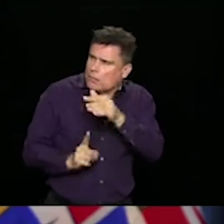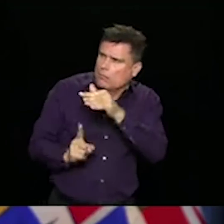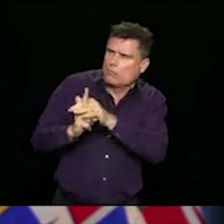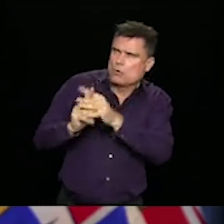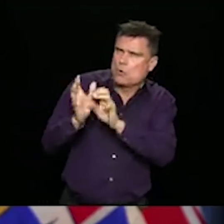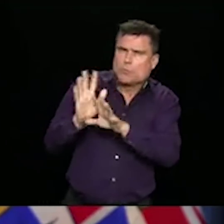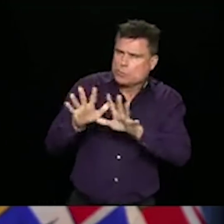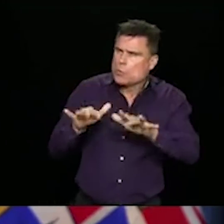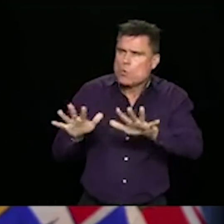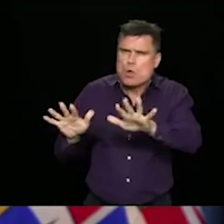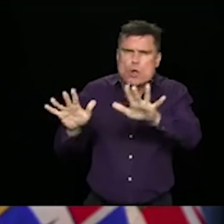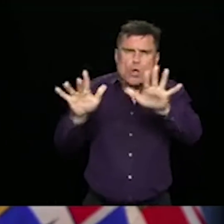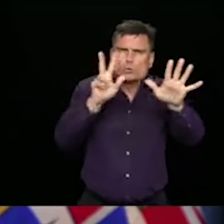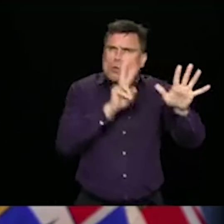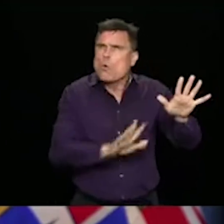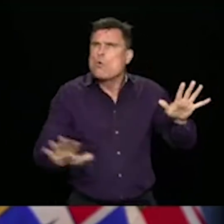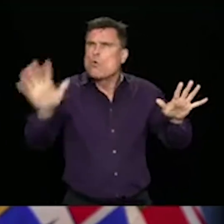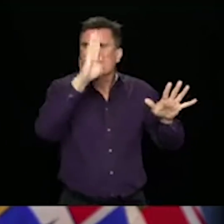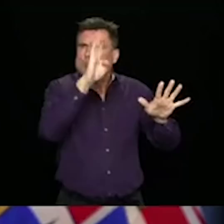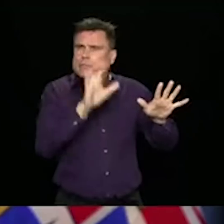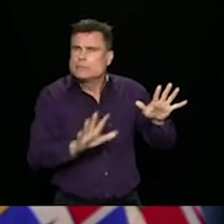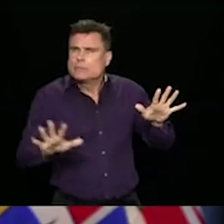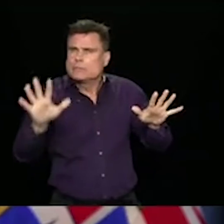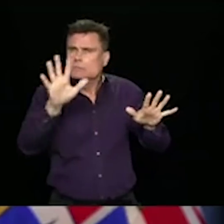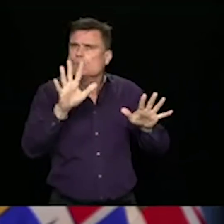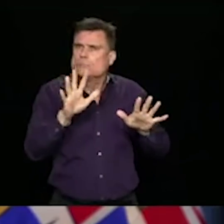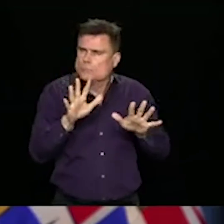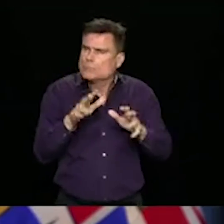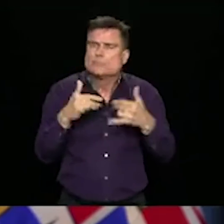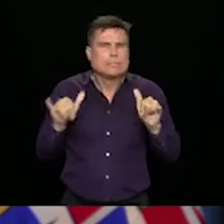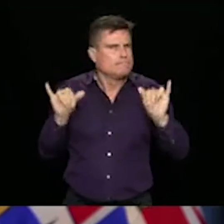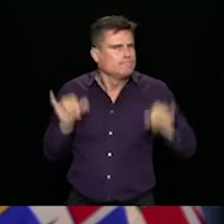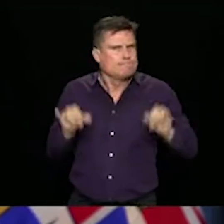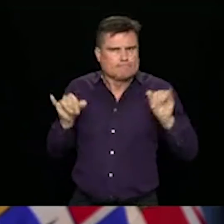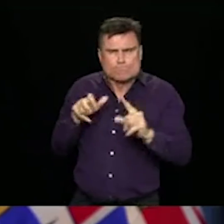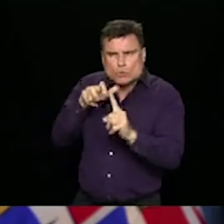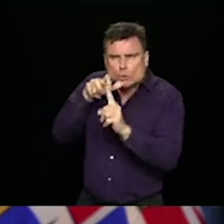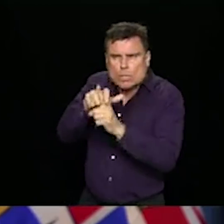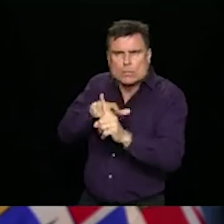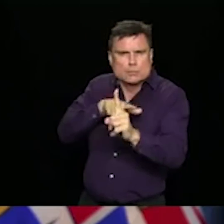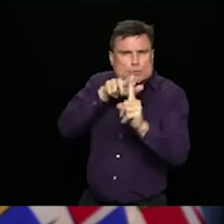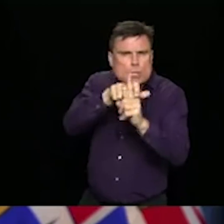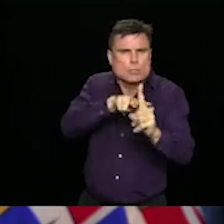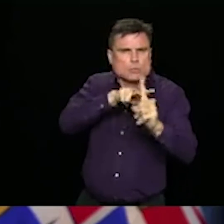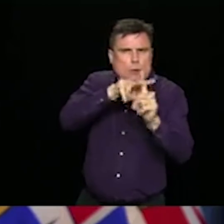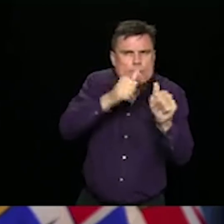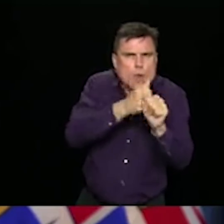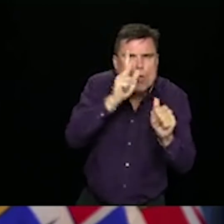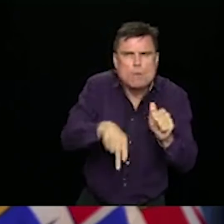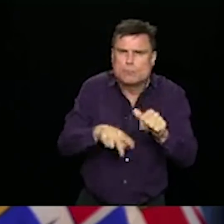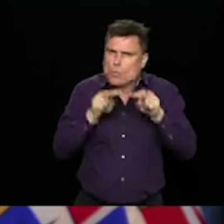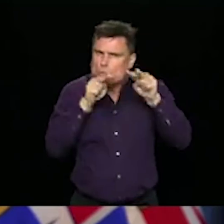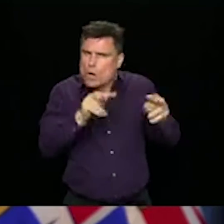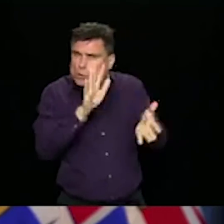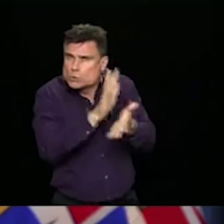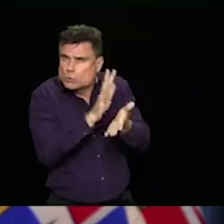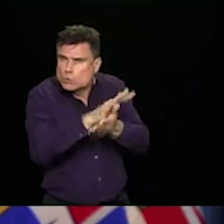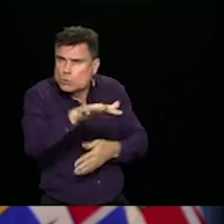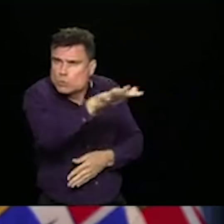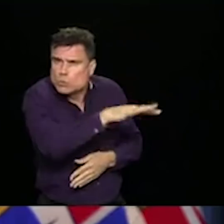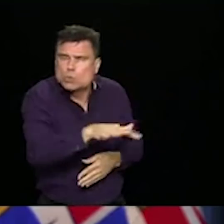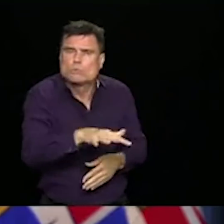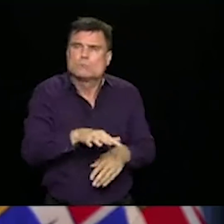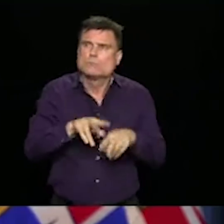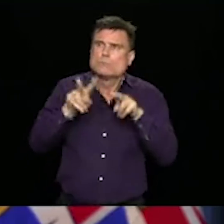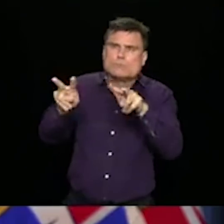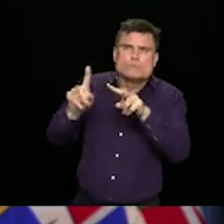have confidence in knowing that we will continue to monitor carefully and to support our school communities around the province,